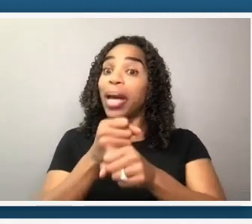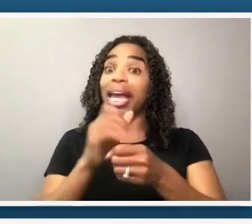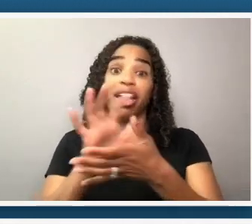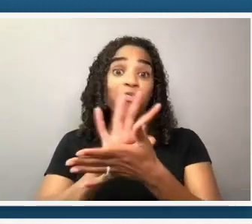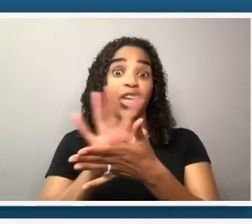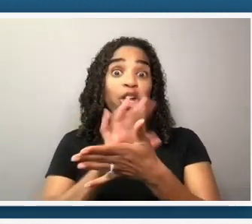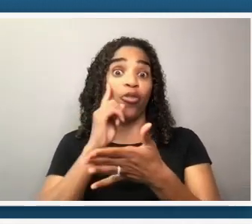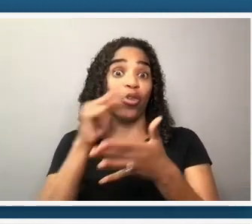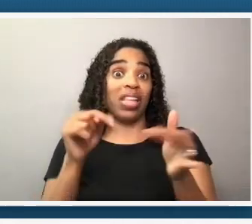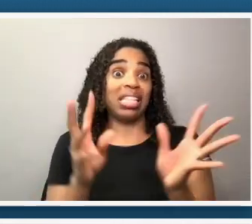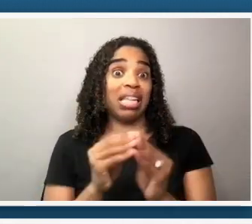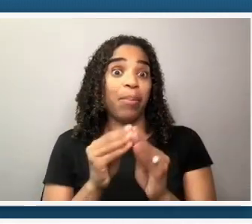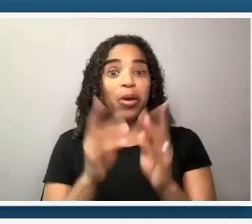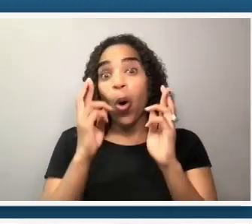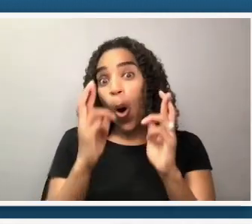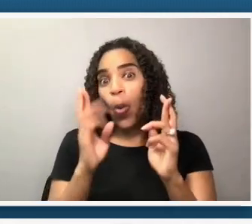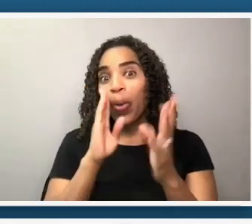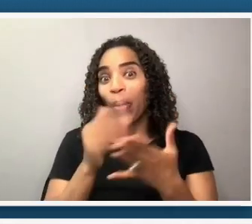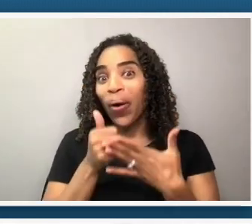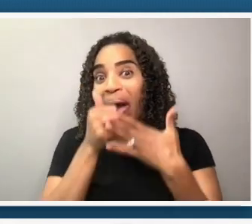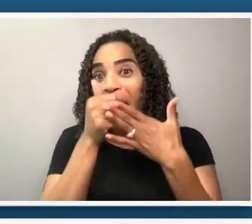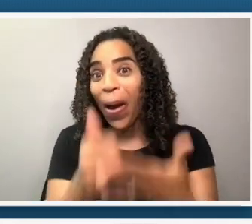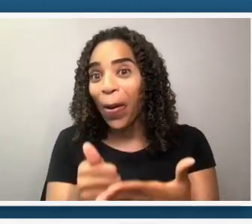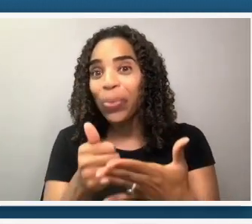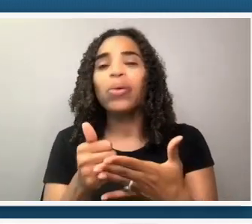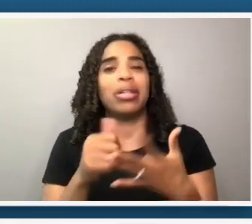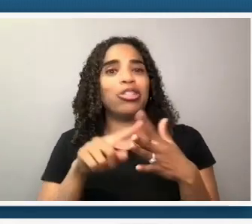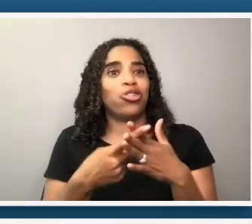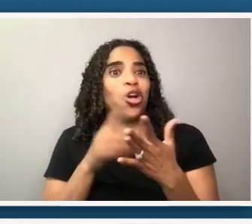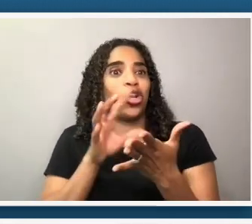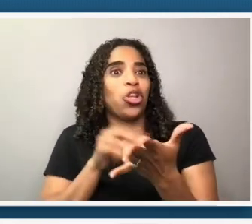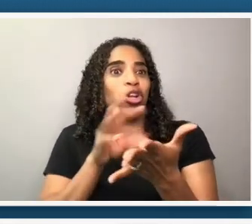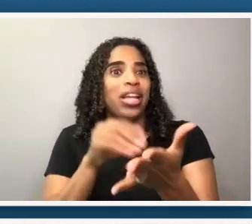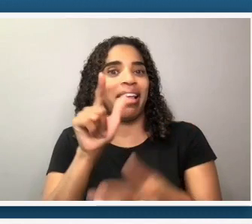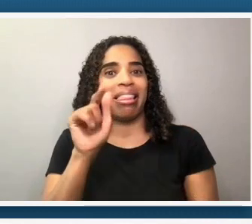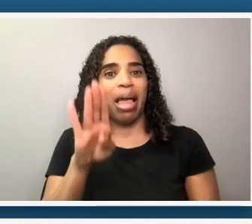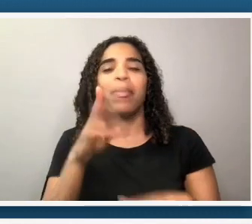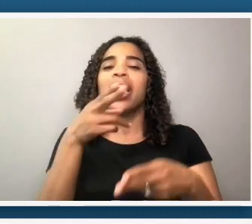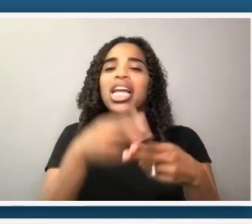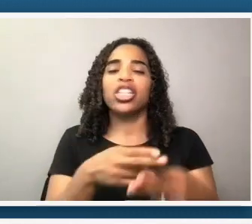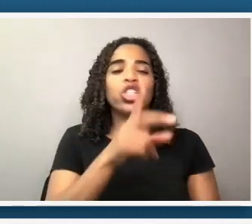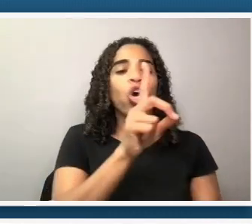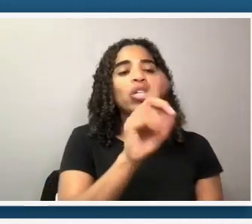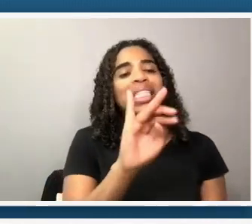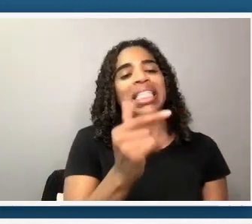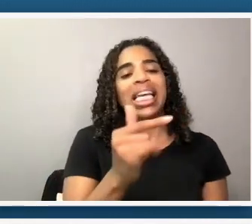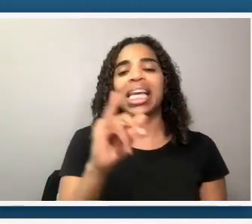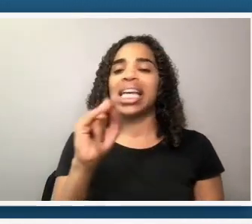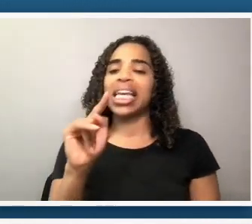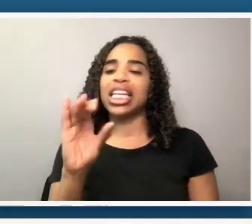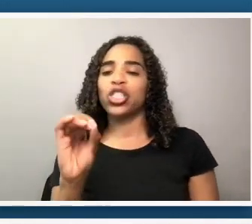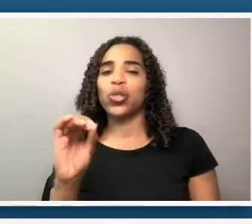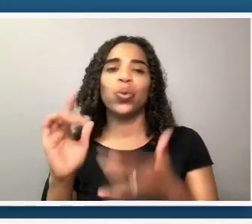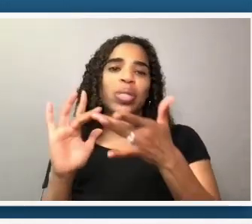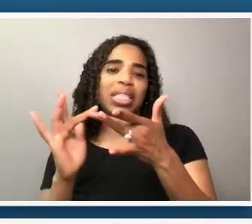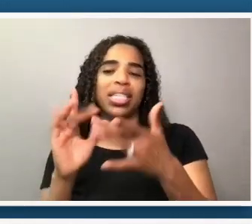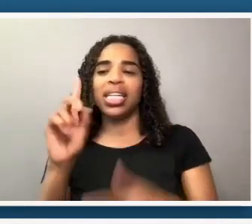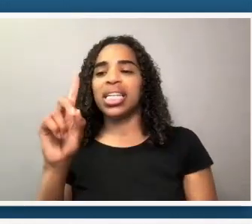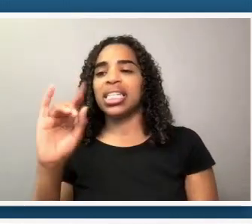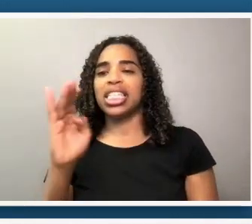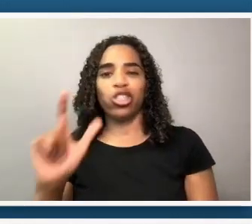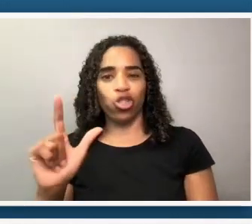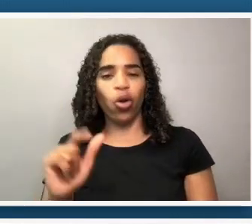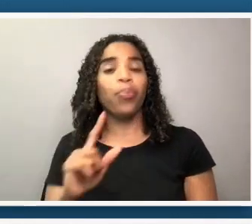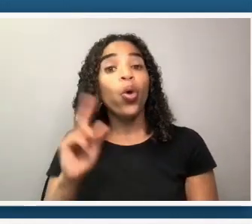summit that we hope will help you in getting started on the Learning Lab. It's called Dig into Digital with the Smithsonian Learning Lab, and you can find it on the